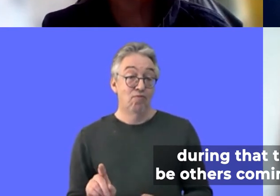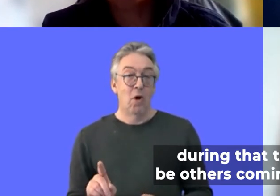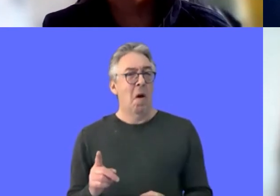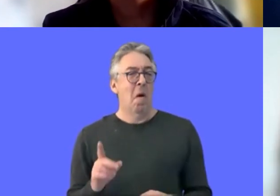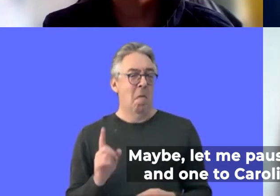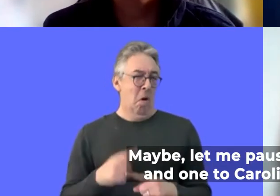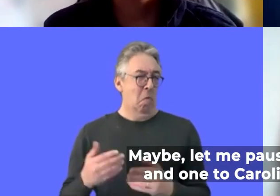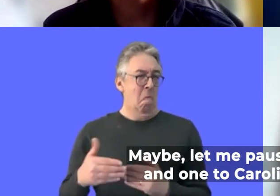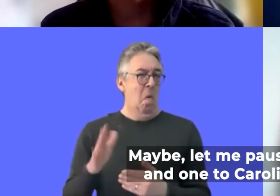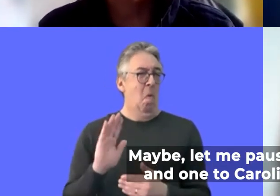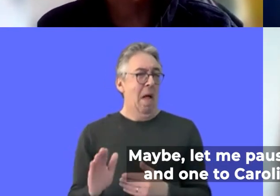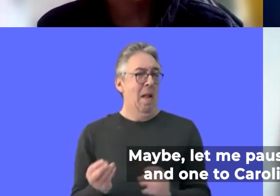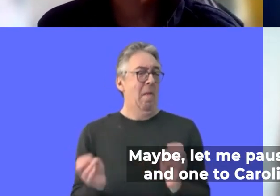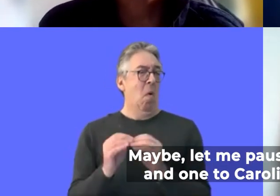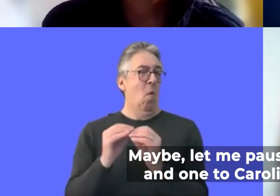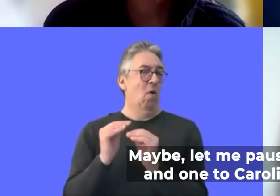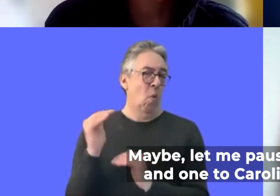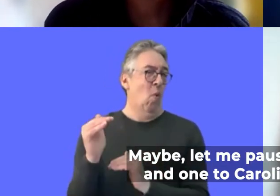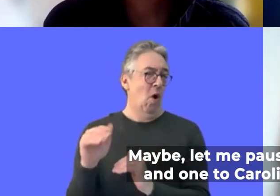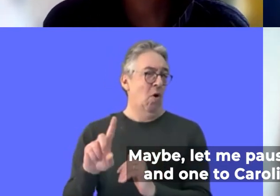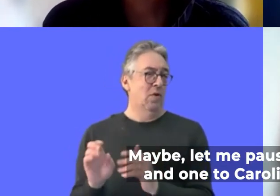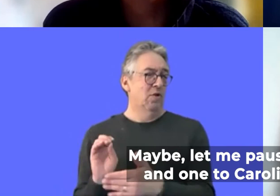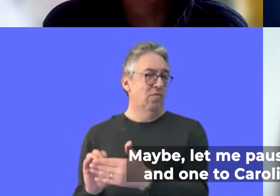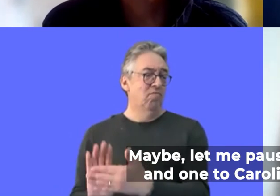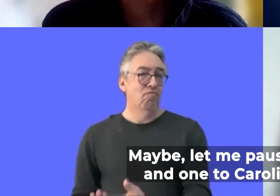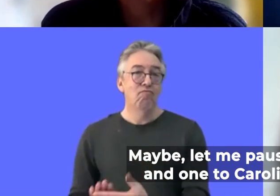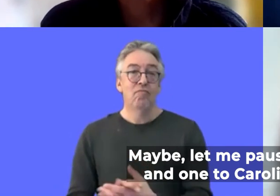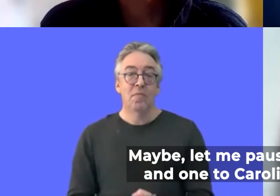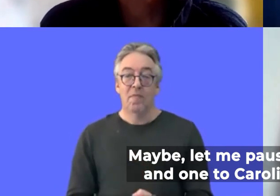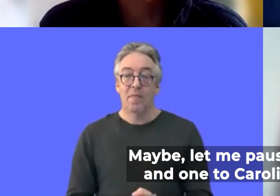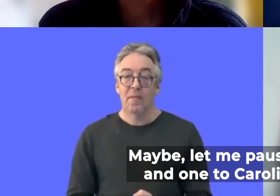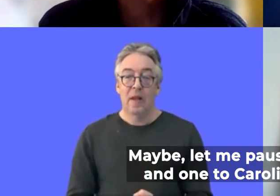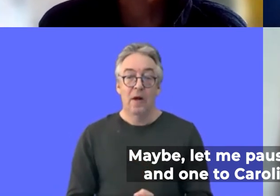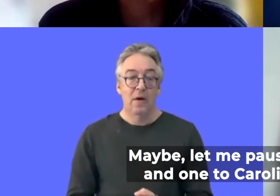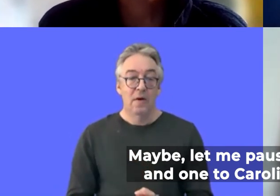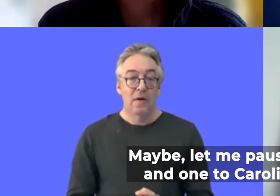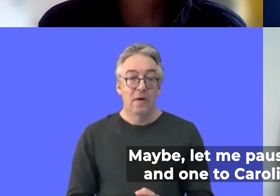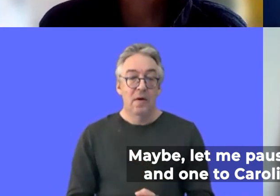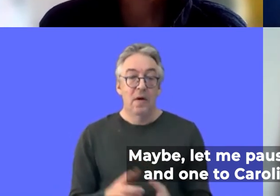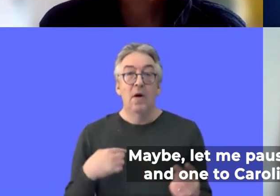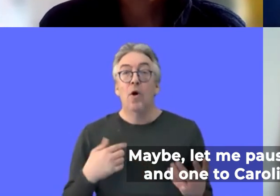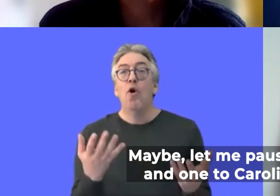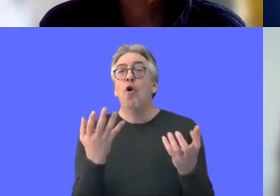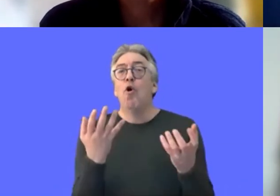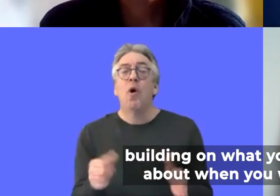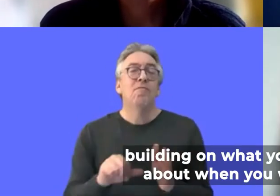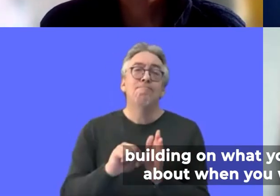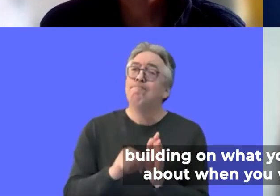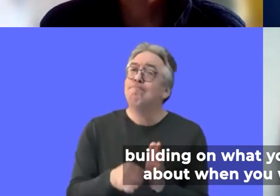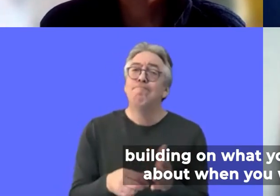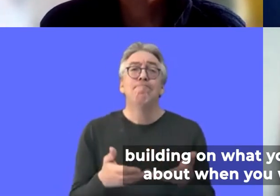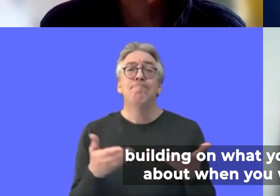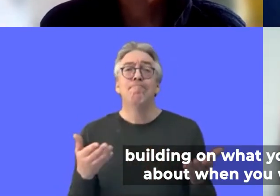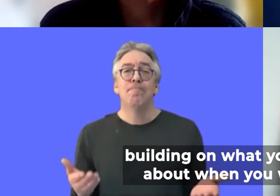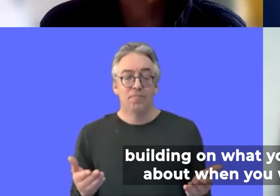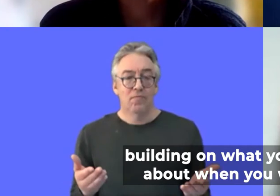through. So maybe let me pause one to Steve and one to Caroline. So Steve, building on